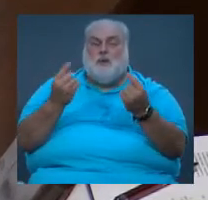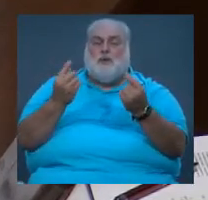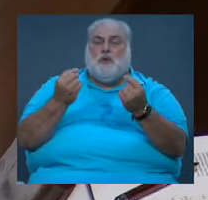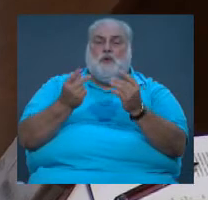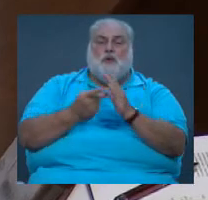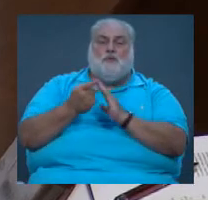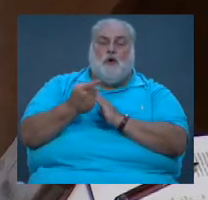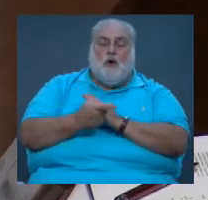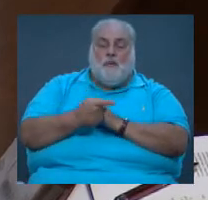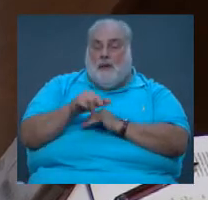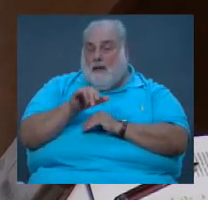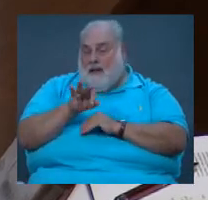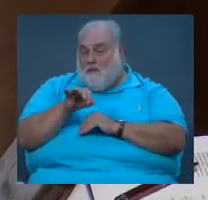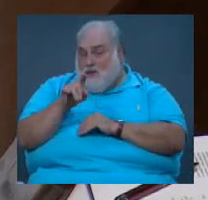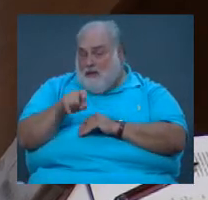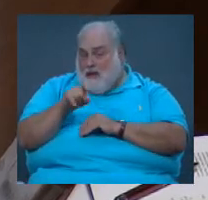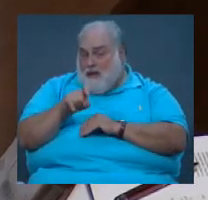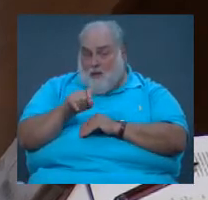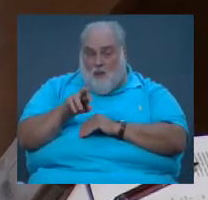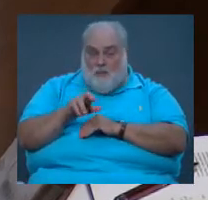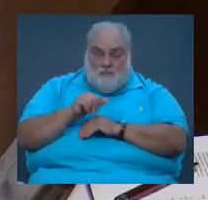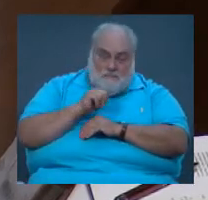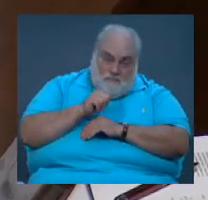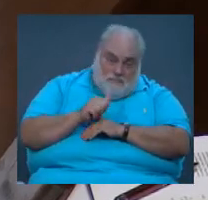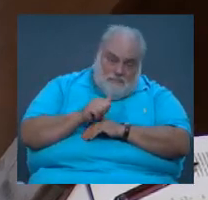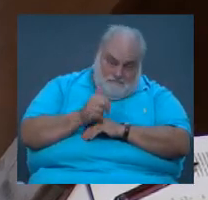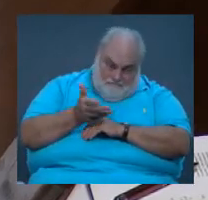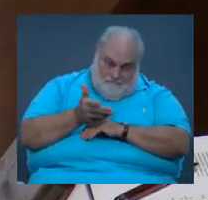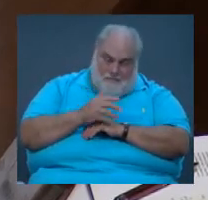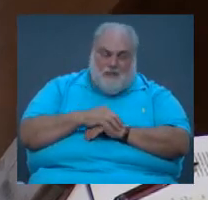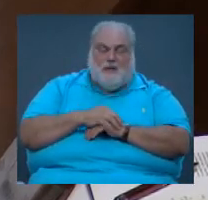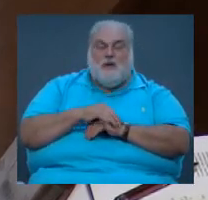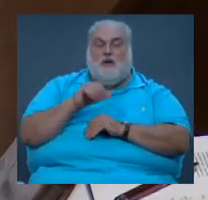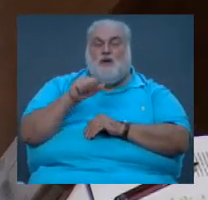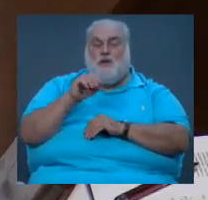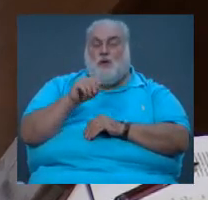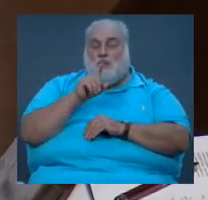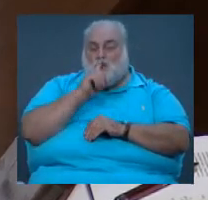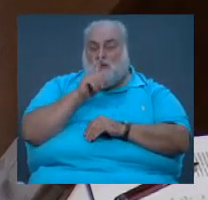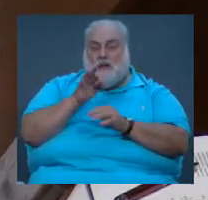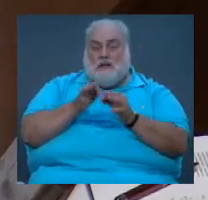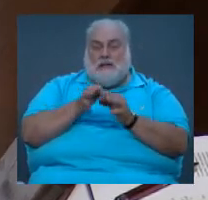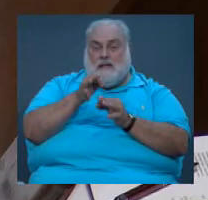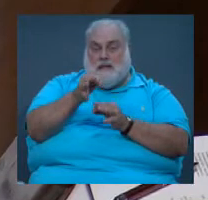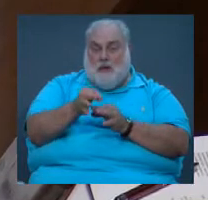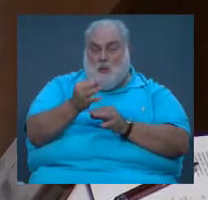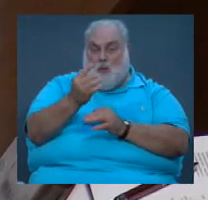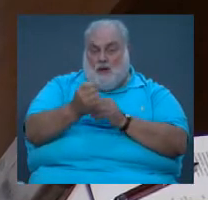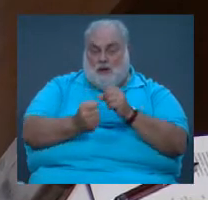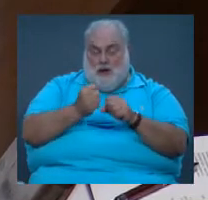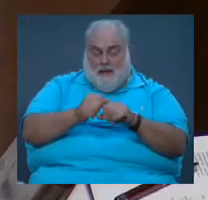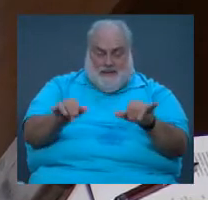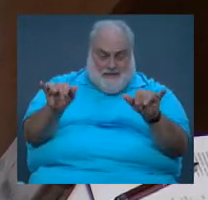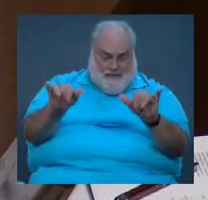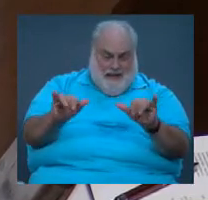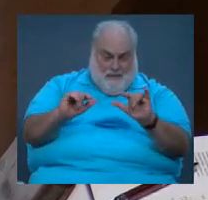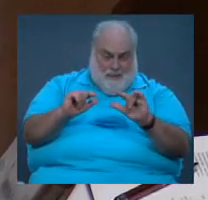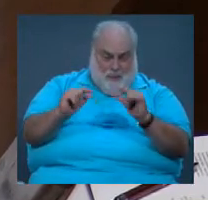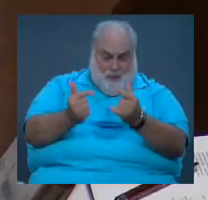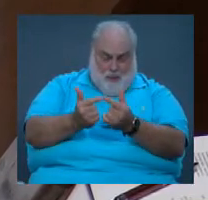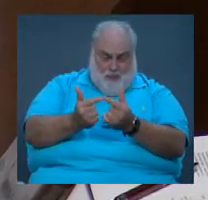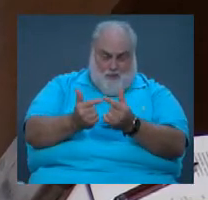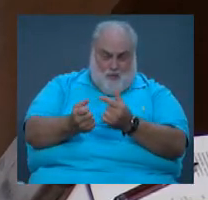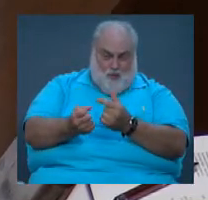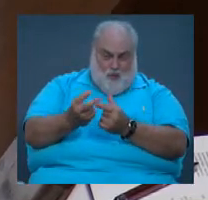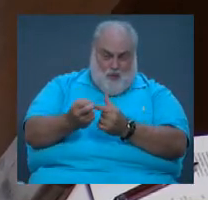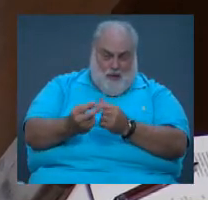program, or if we have a type of program in the future and how it goes on. So this is really just keeping the same group in place for 12 months